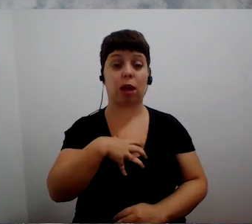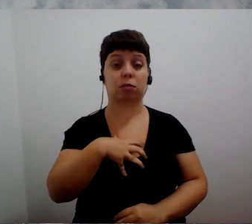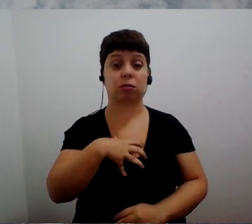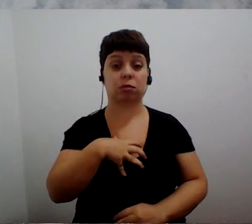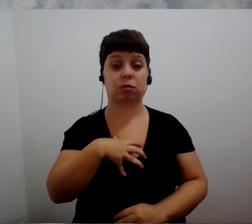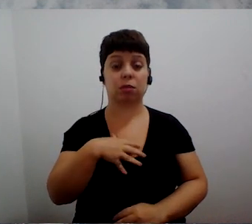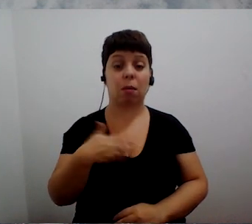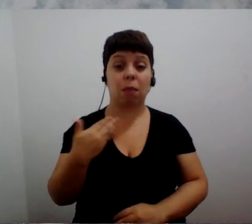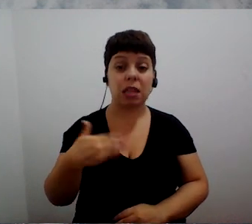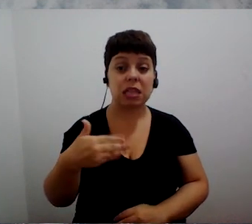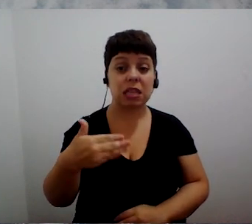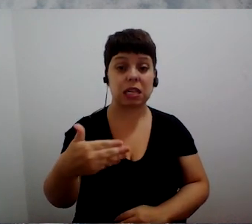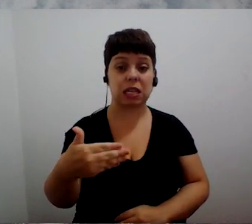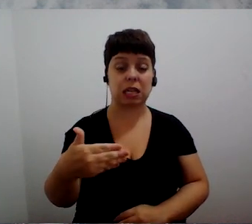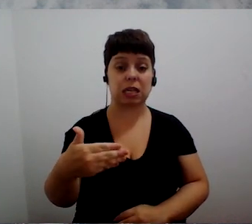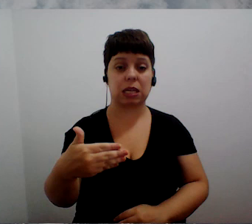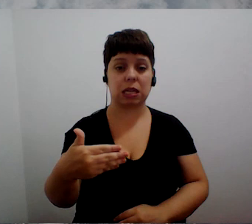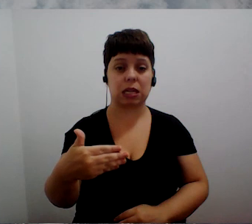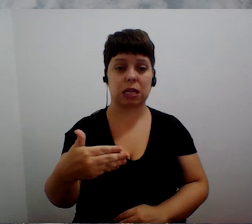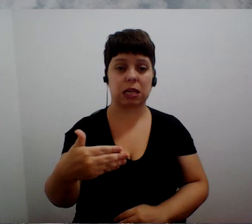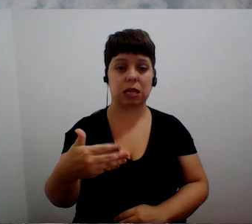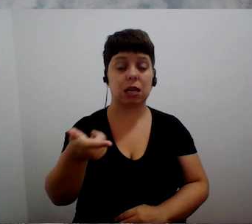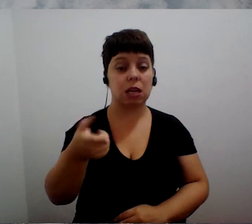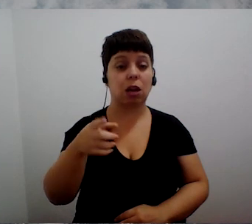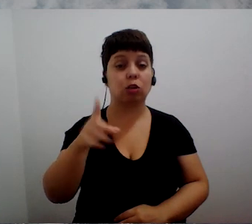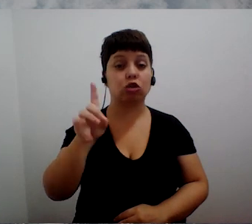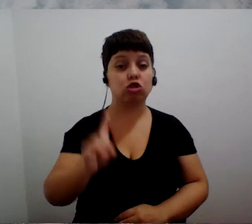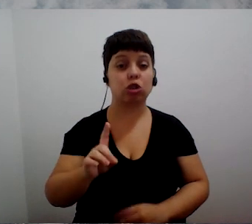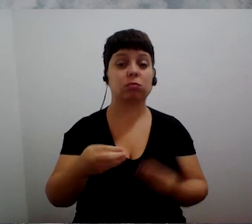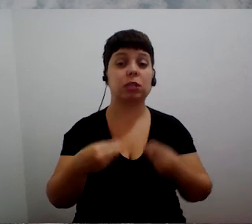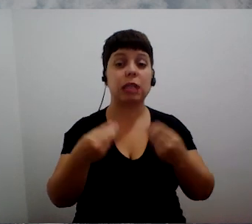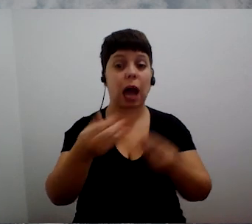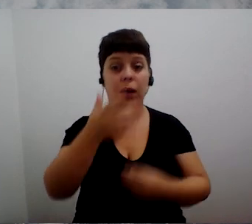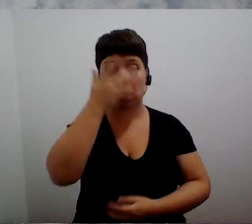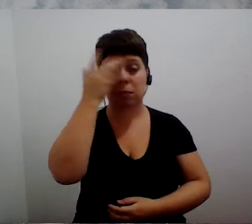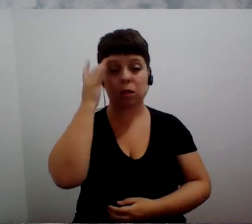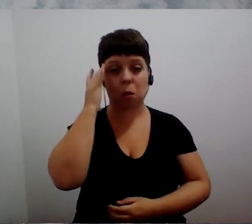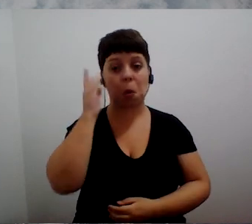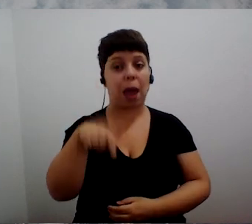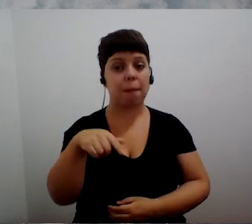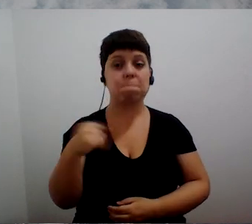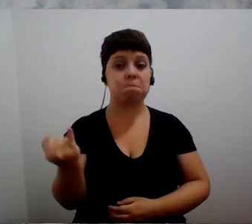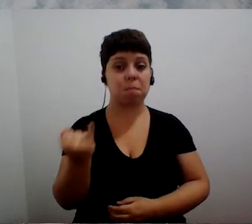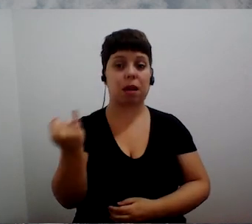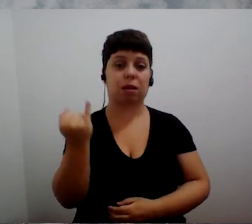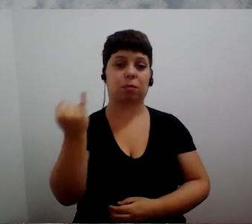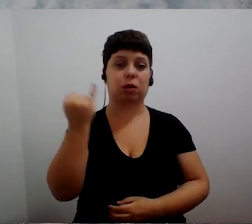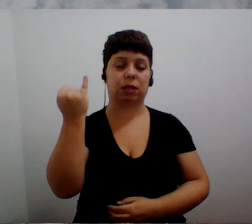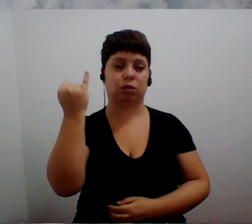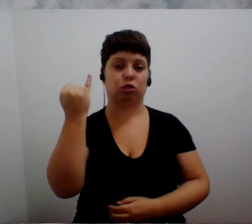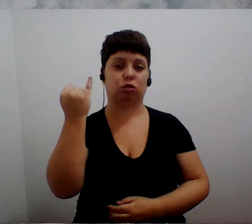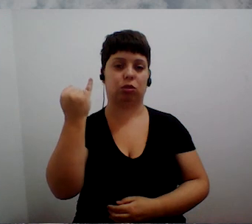have to follow the ride we have to give to